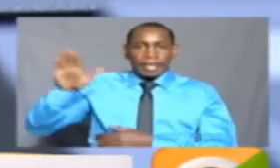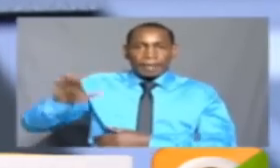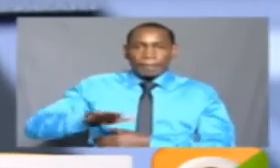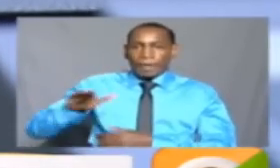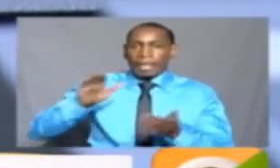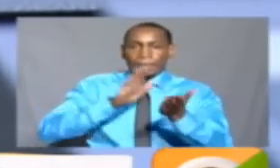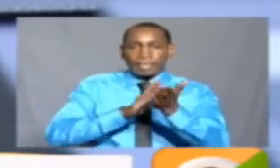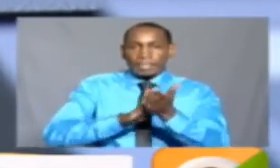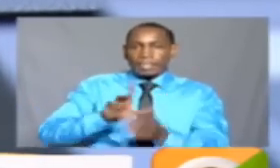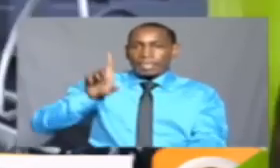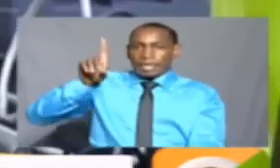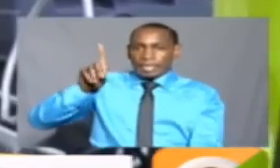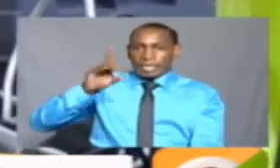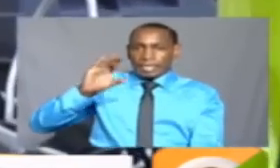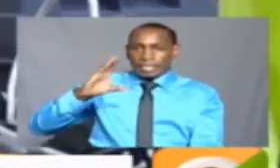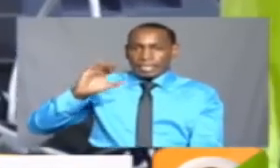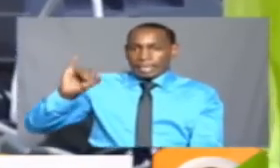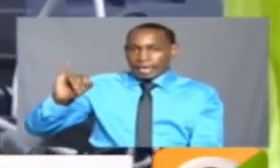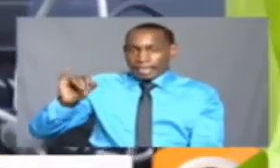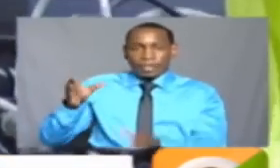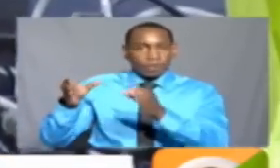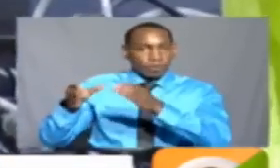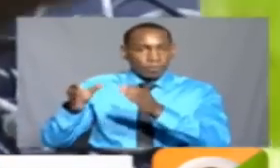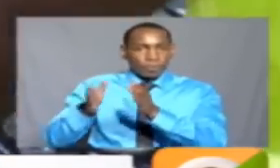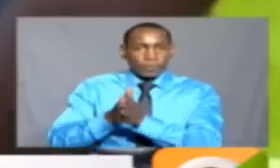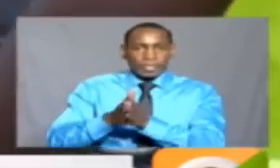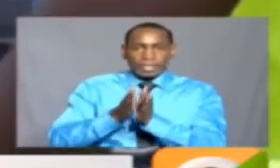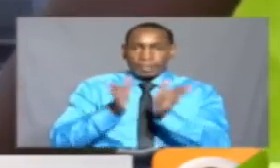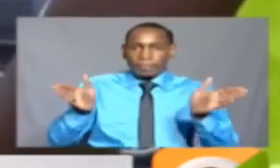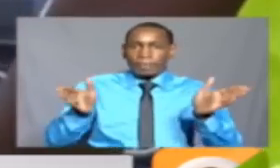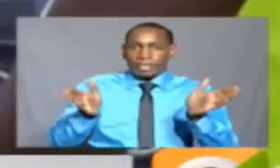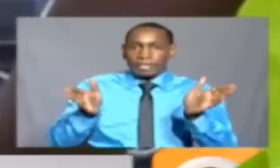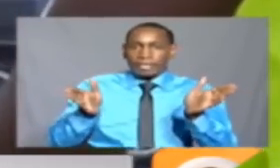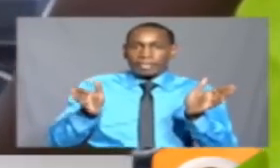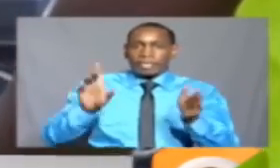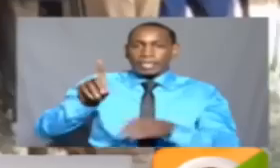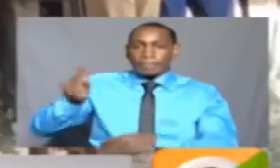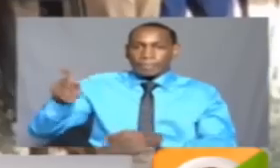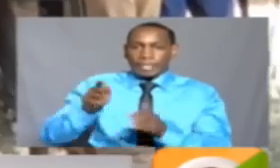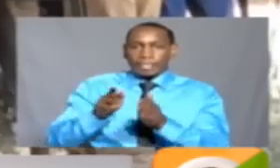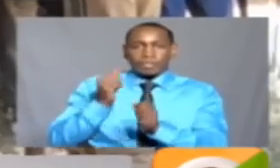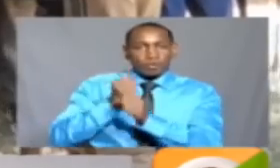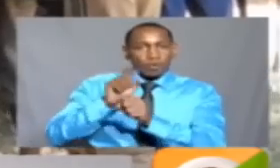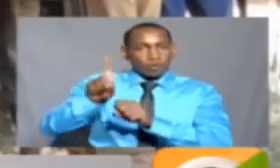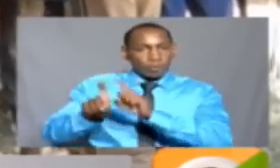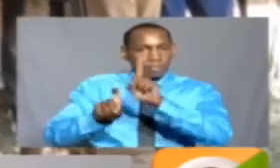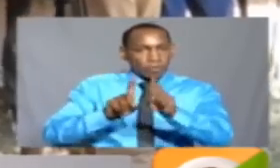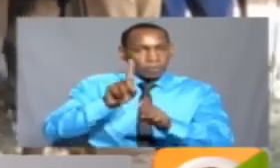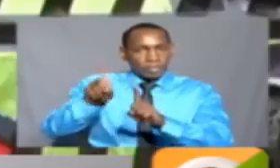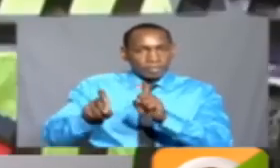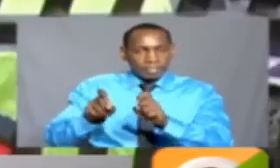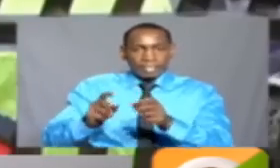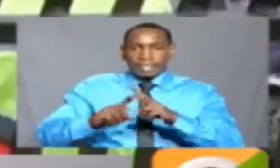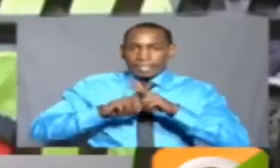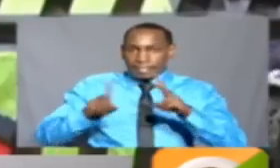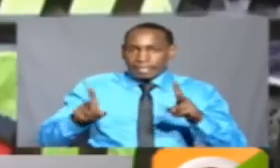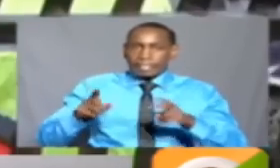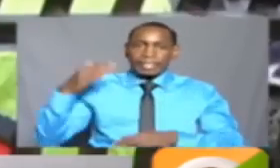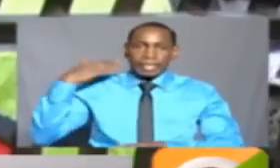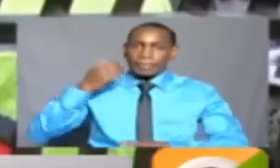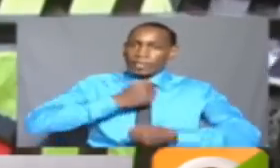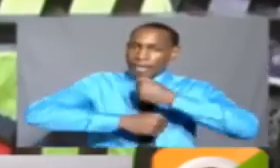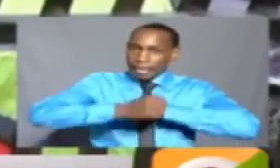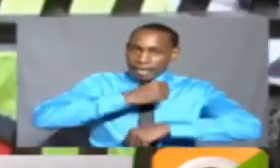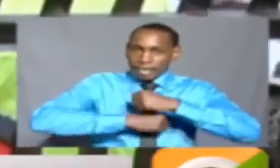House recommending that the Directorates of Criminal Investigations and Public Prosecutions undertake a probe and institute appropriate